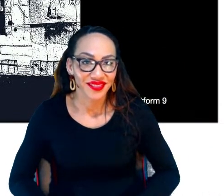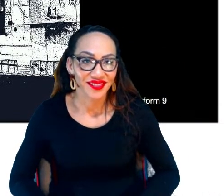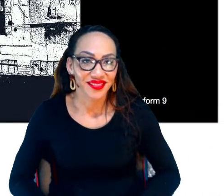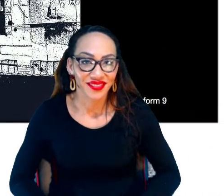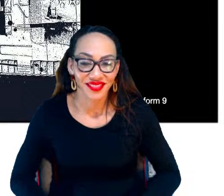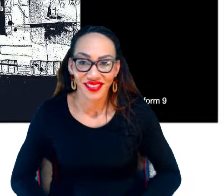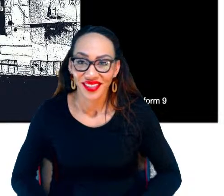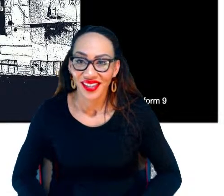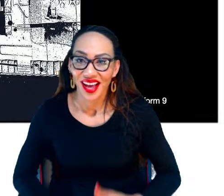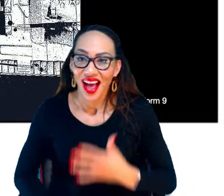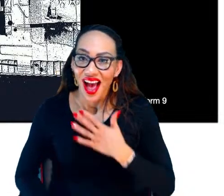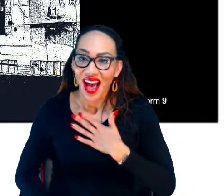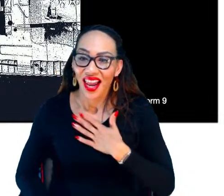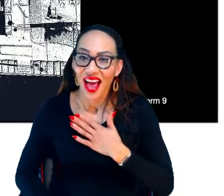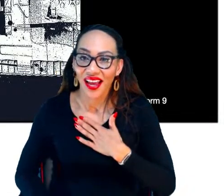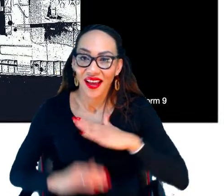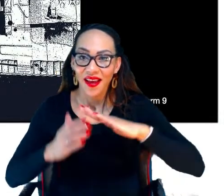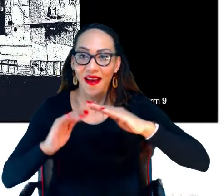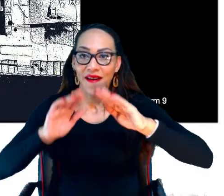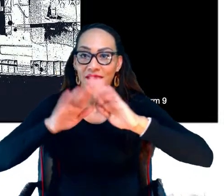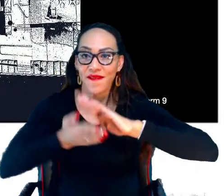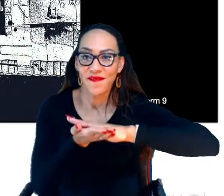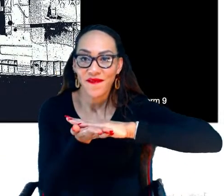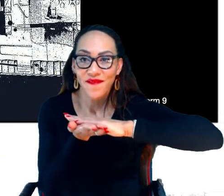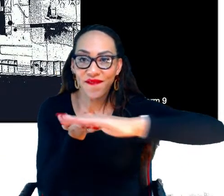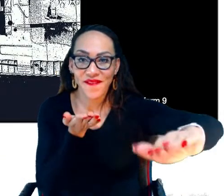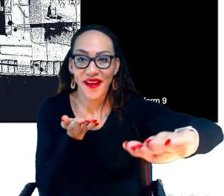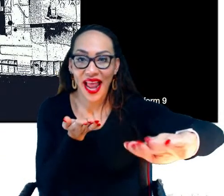really. So